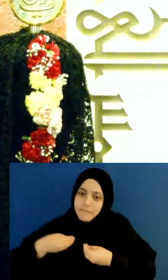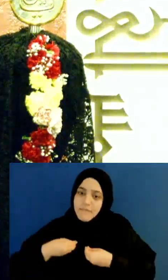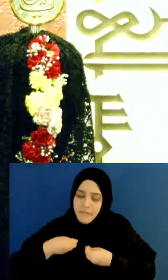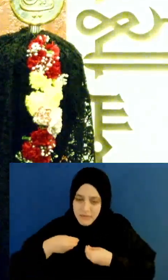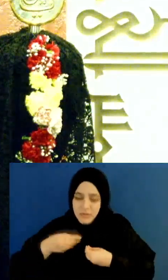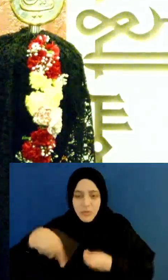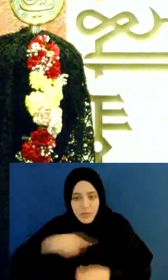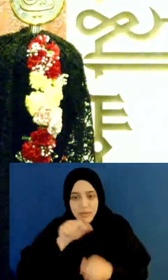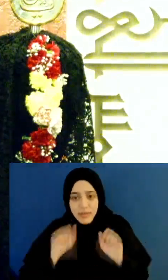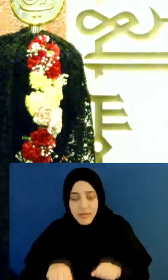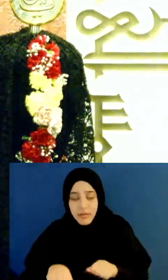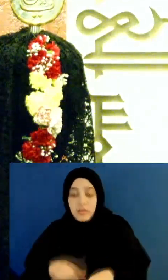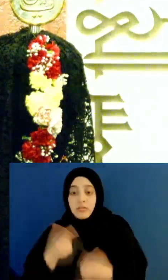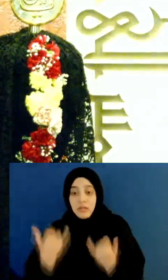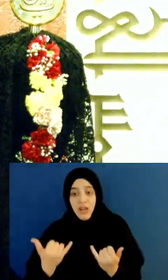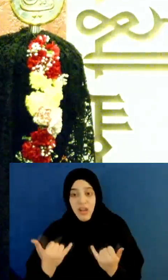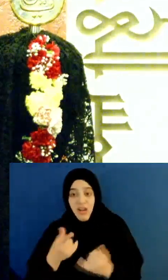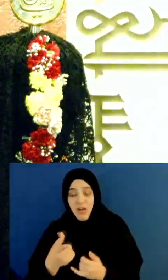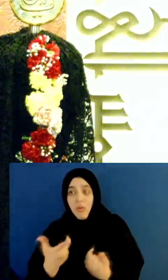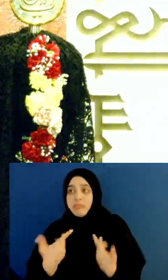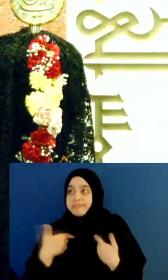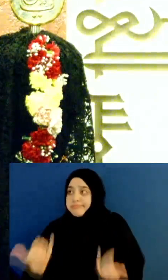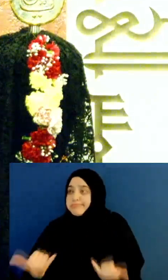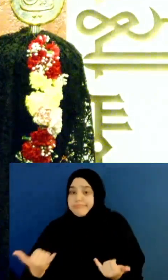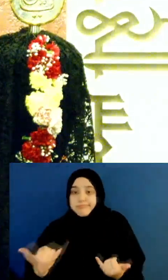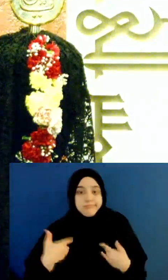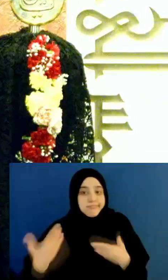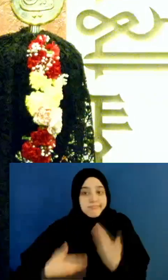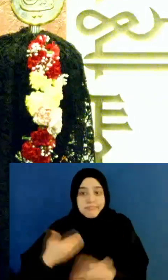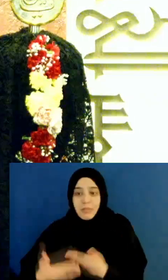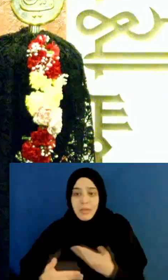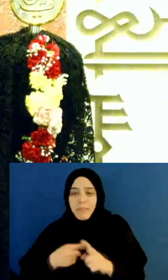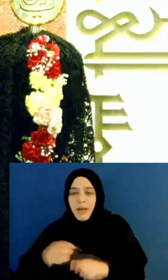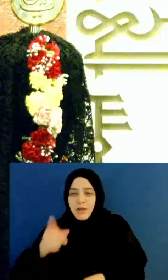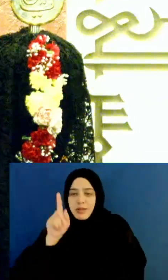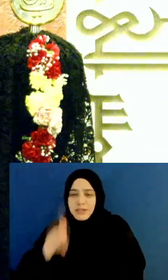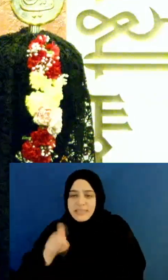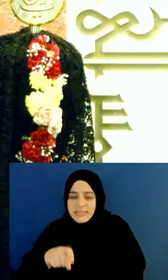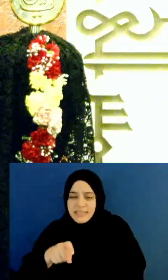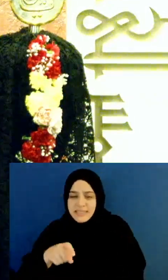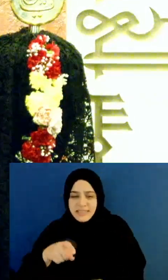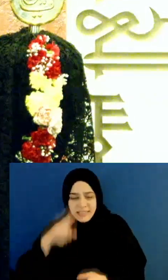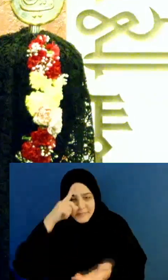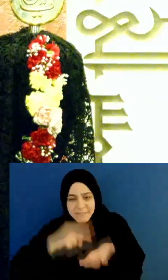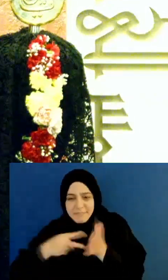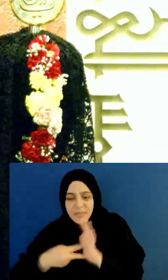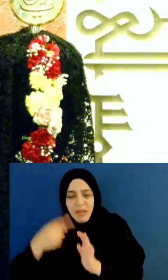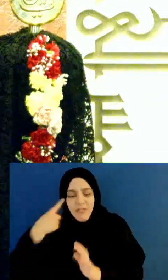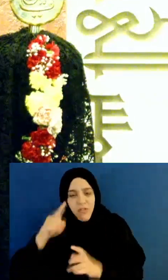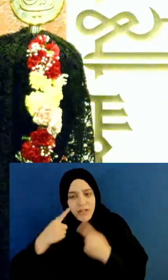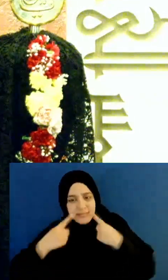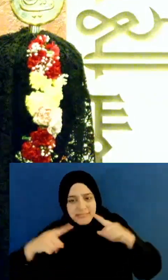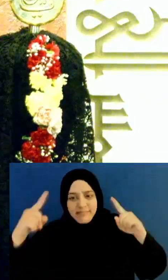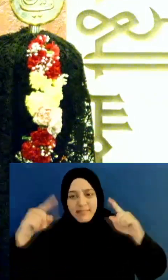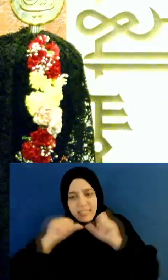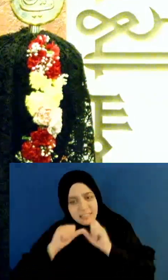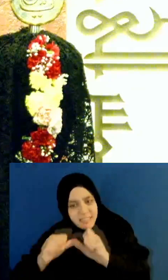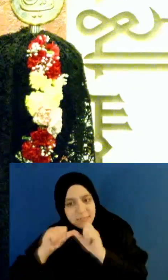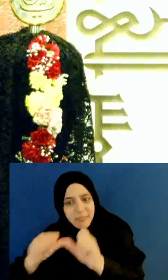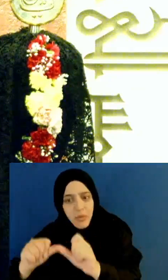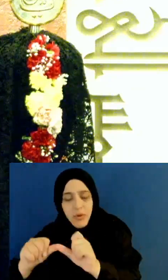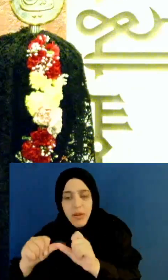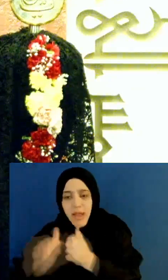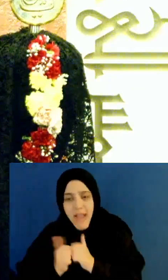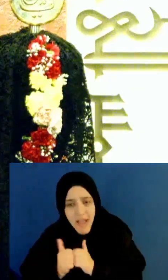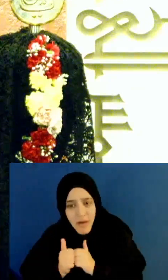existence, but you need apparatus, you need means to thrive and to keep going. And it is only Allah who